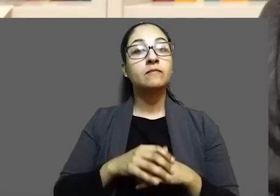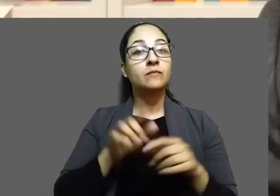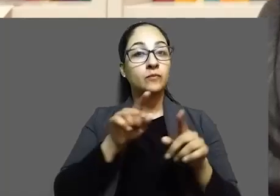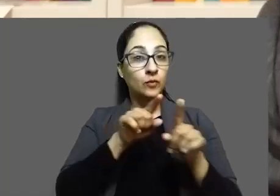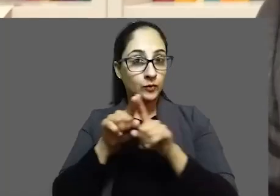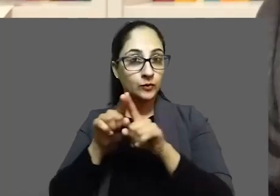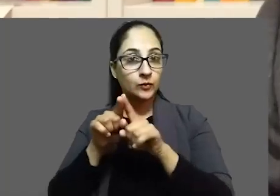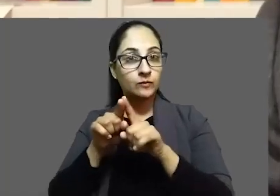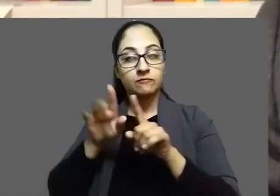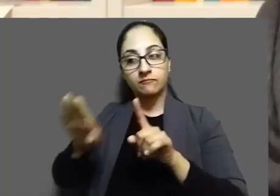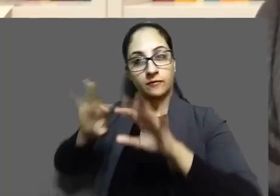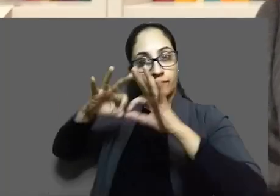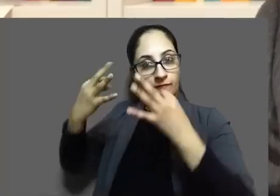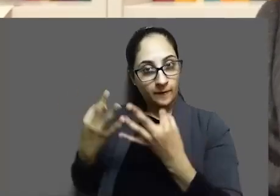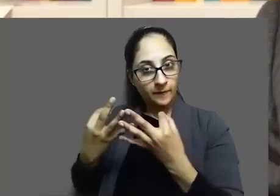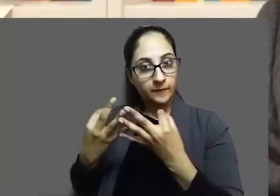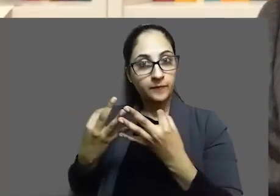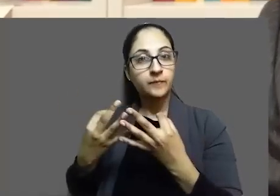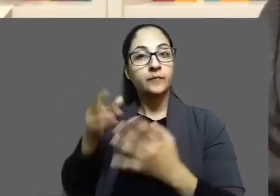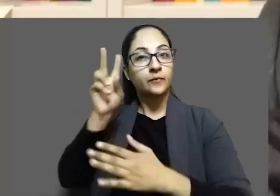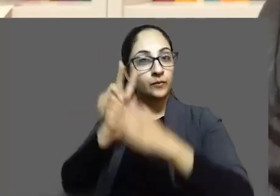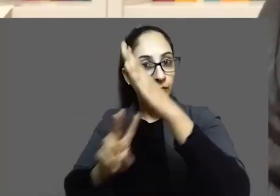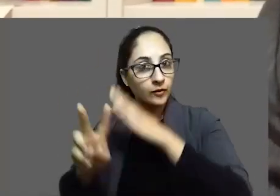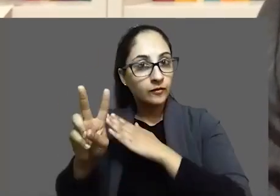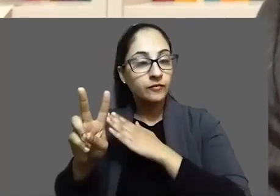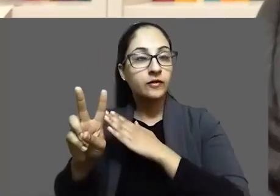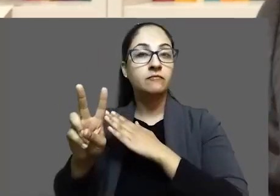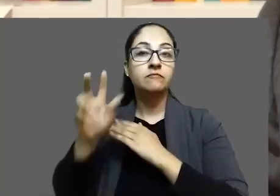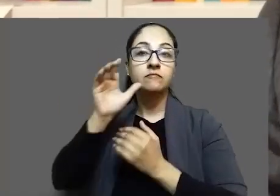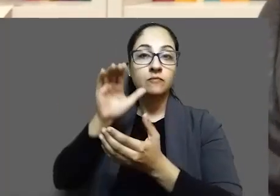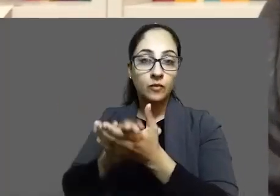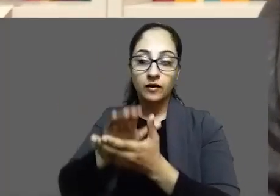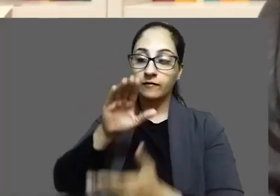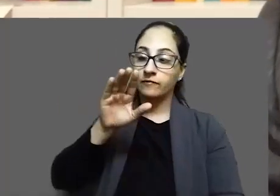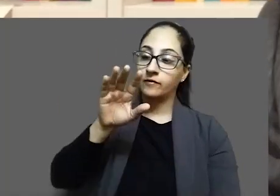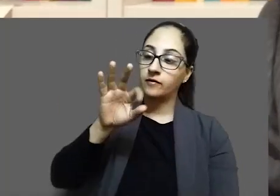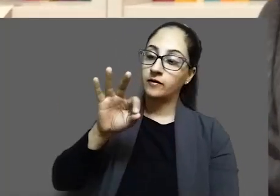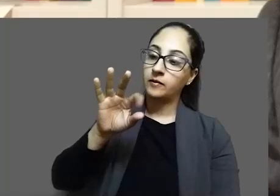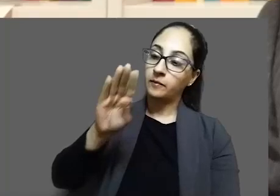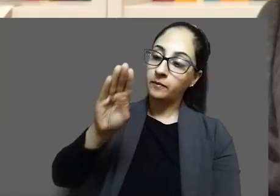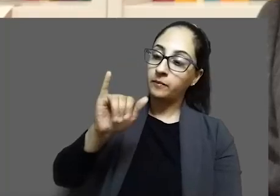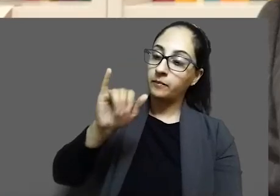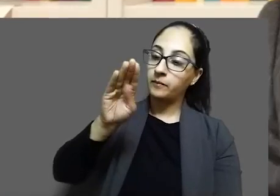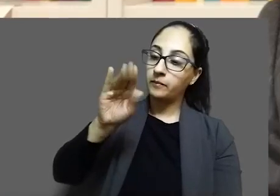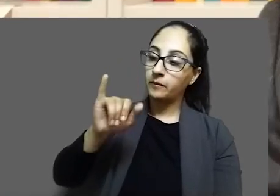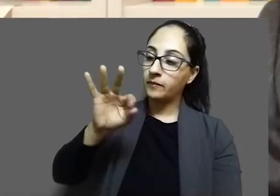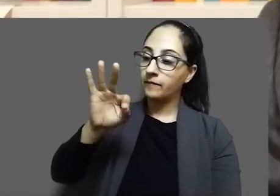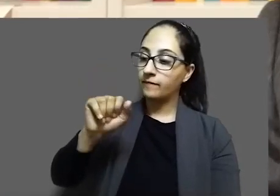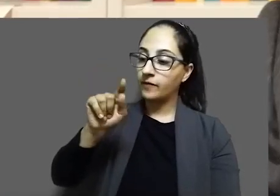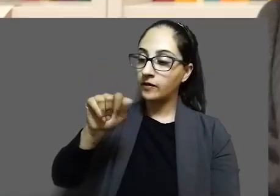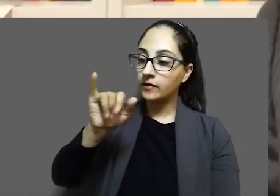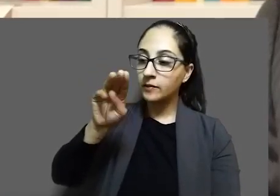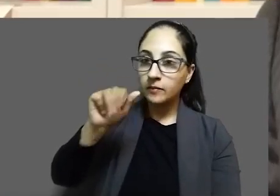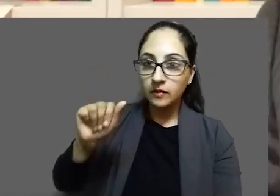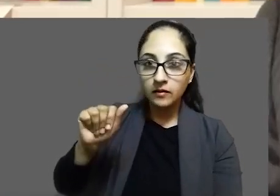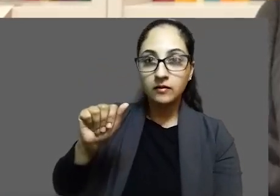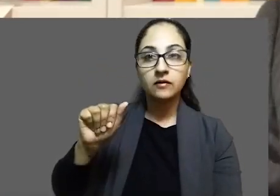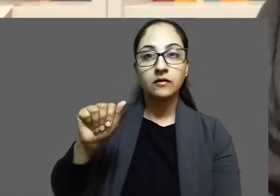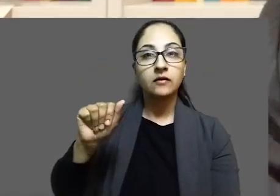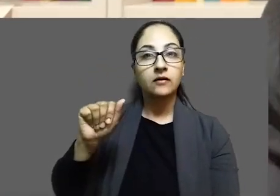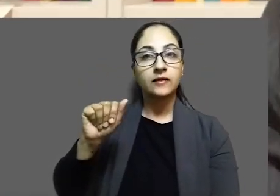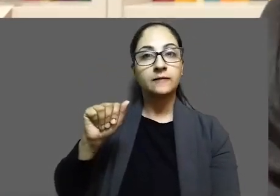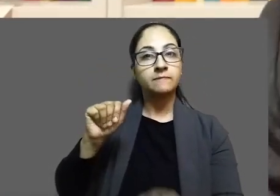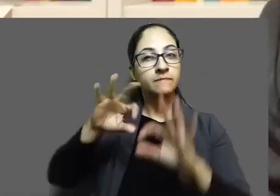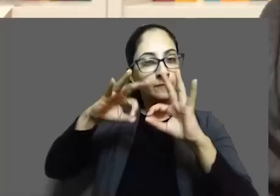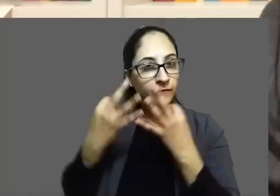the Prophet, peace be upon him and his family, and Bibi Zainab alayhi salam, Bibi Fatima alayhi